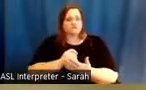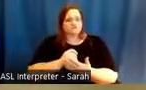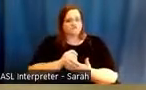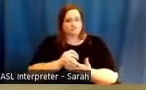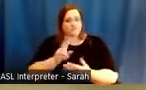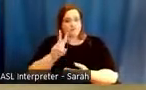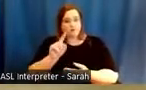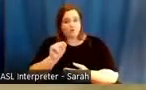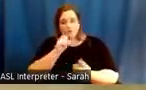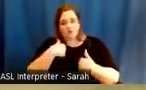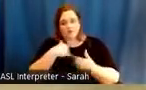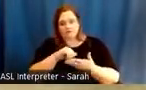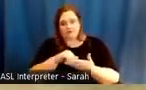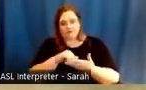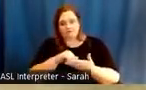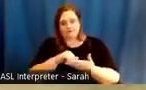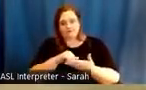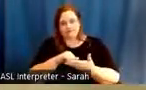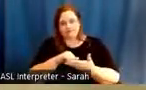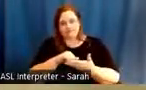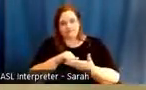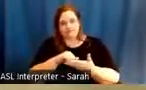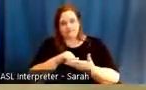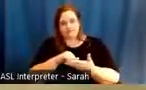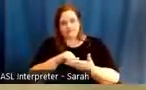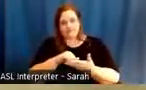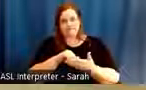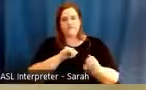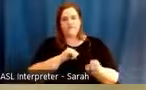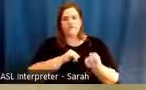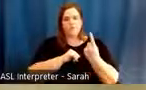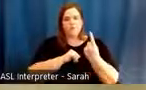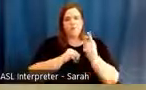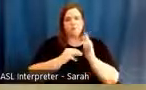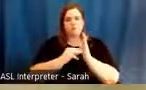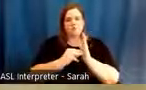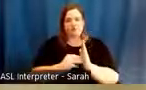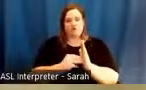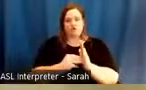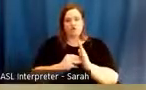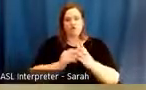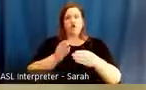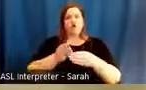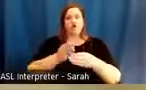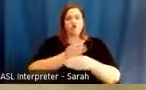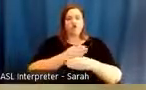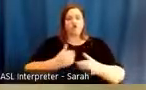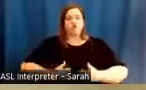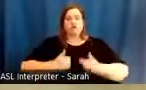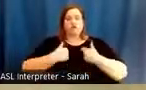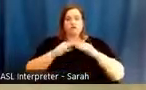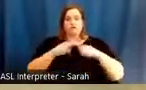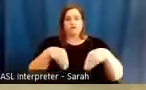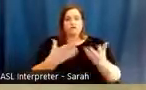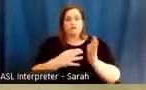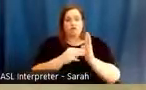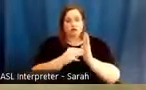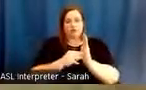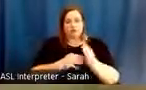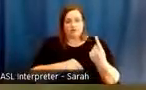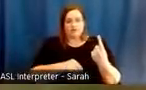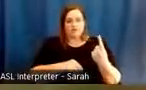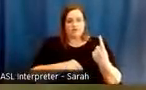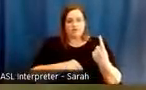Vermont. What we have is one model. It's a shared living provider model where you can have